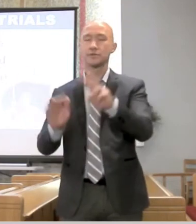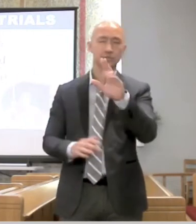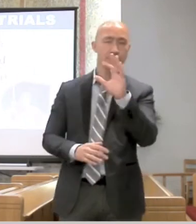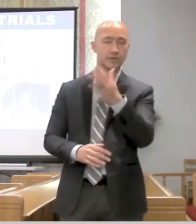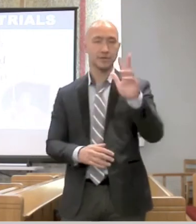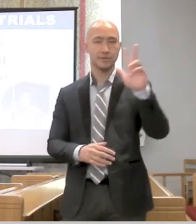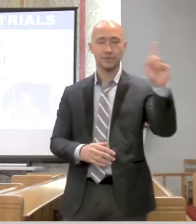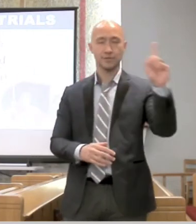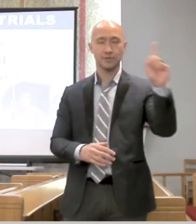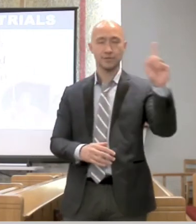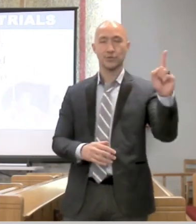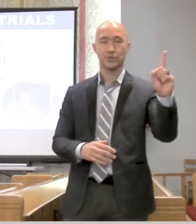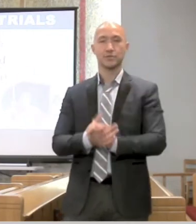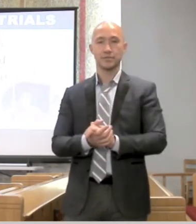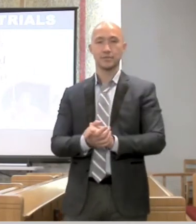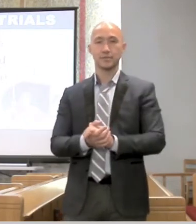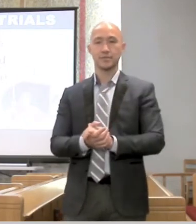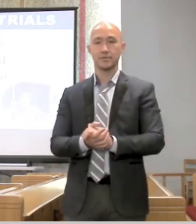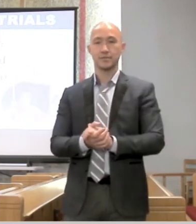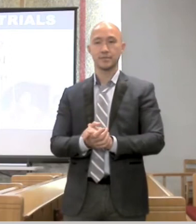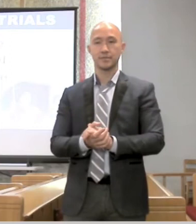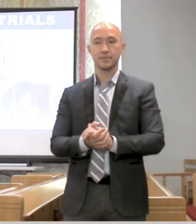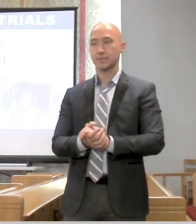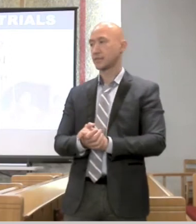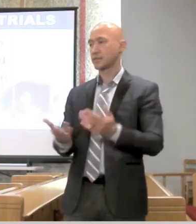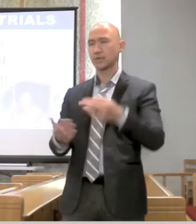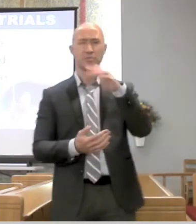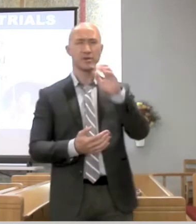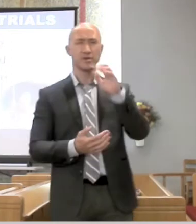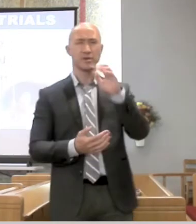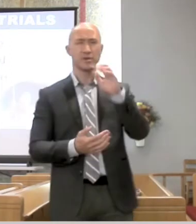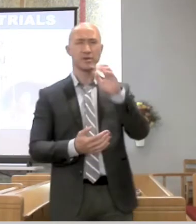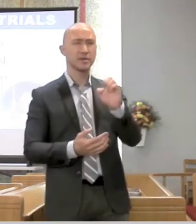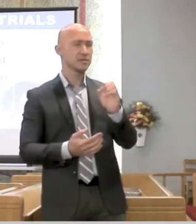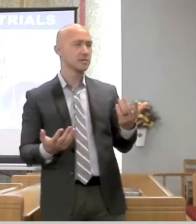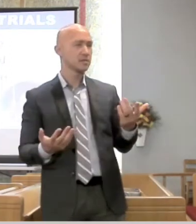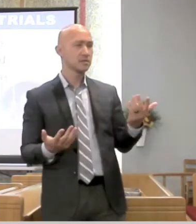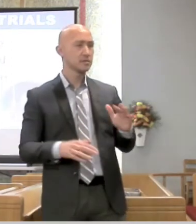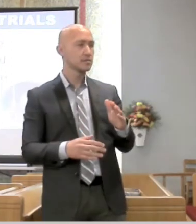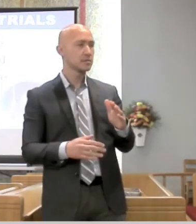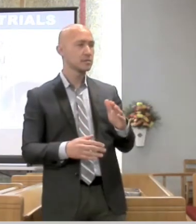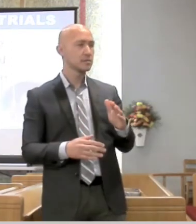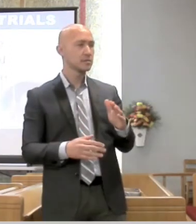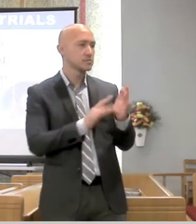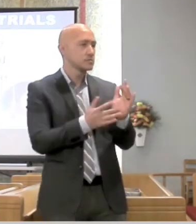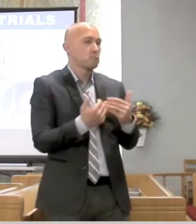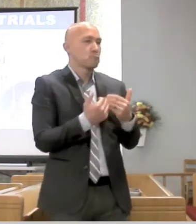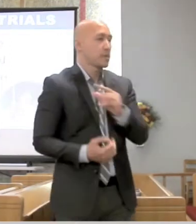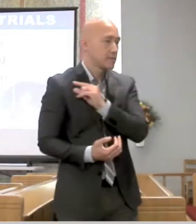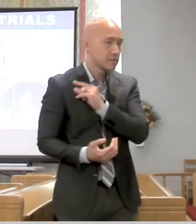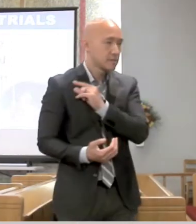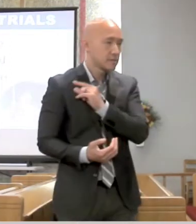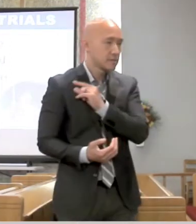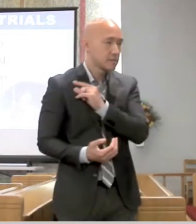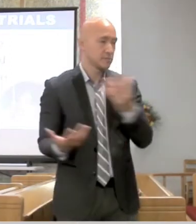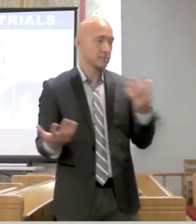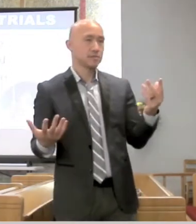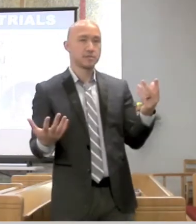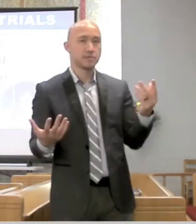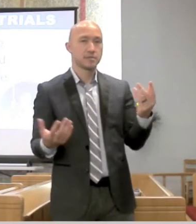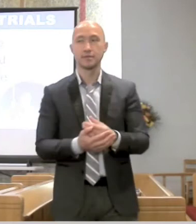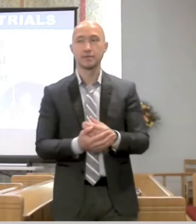31. Pilate is, well, what's your accusation? What are you accusing this guy for? They thought, oh, well,